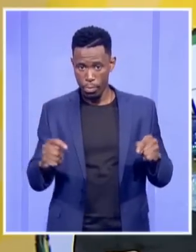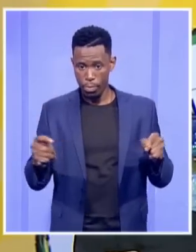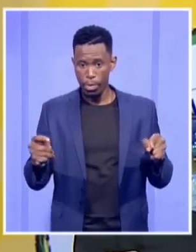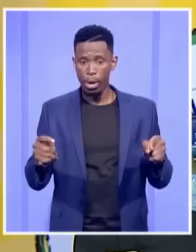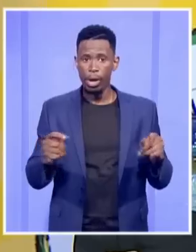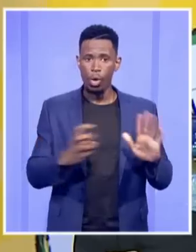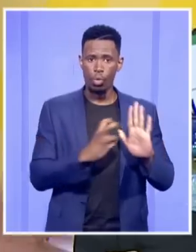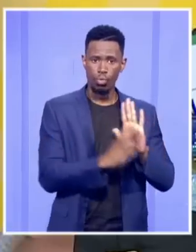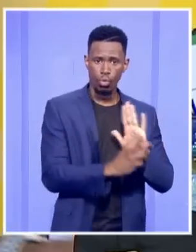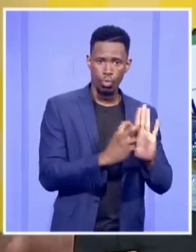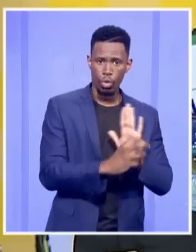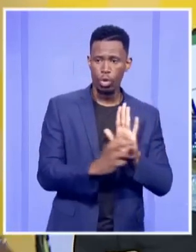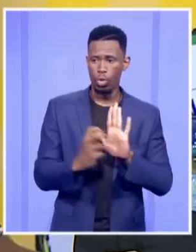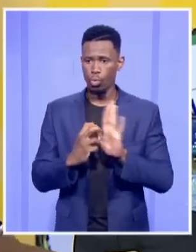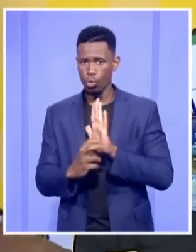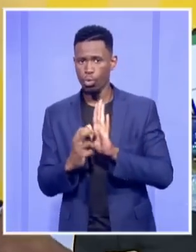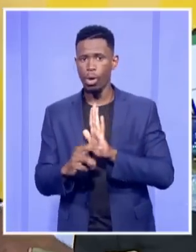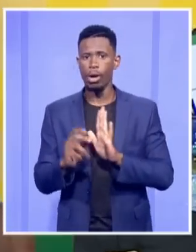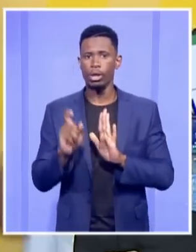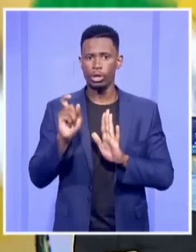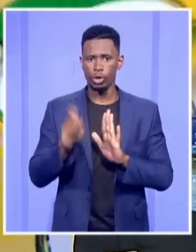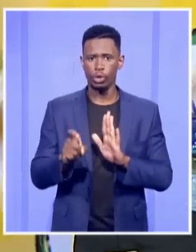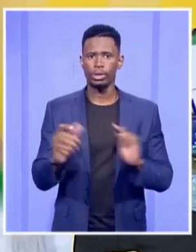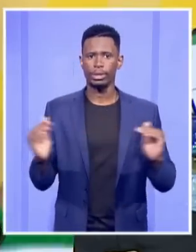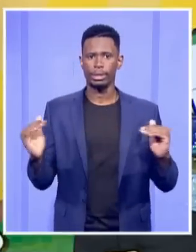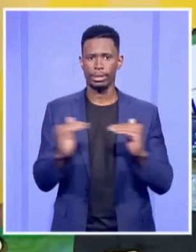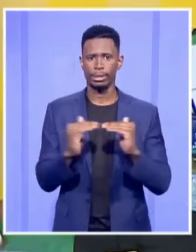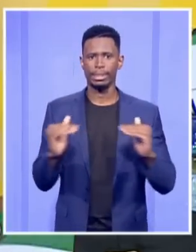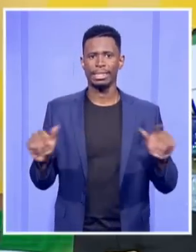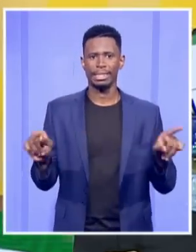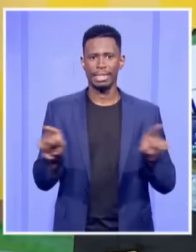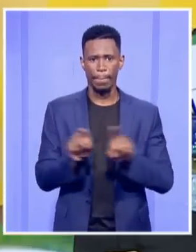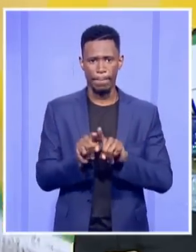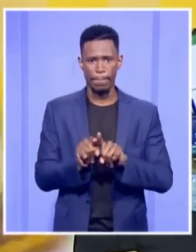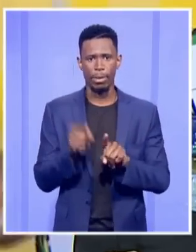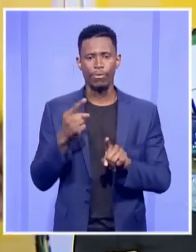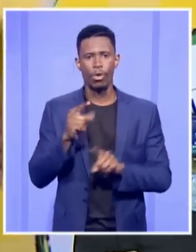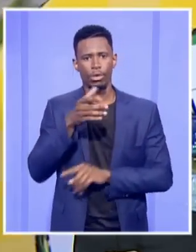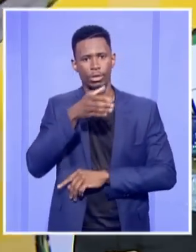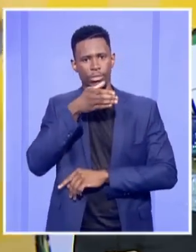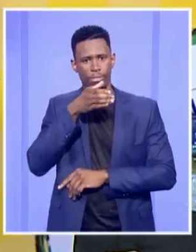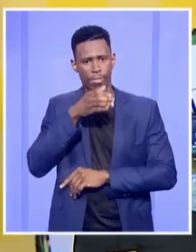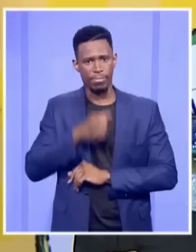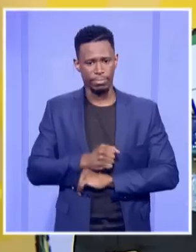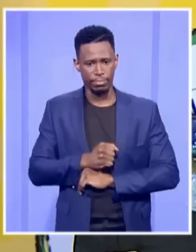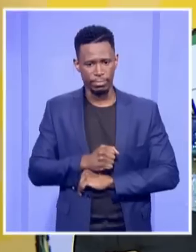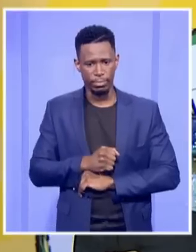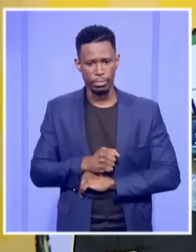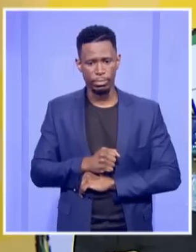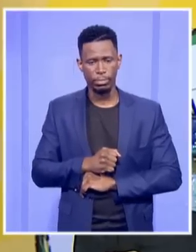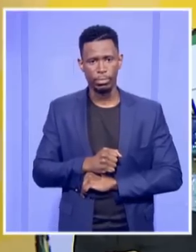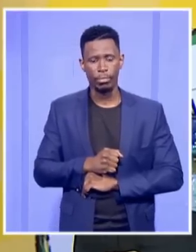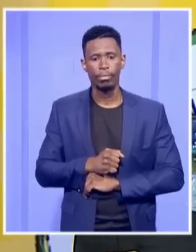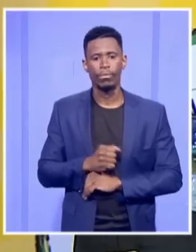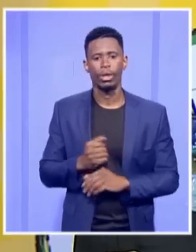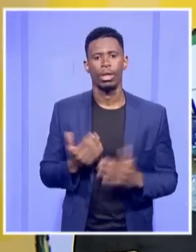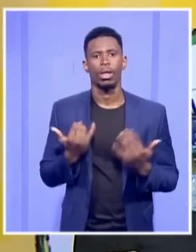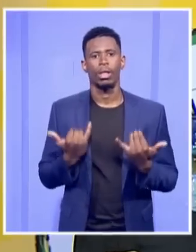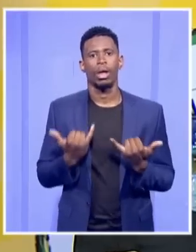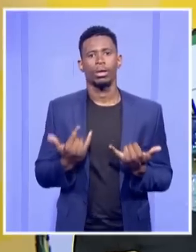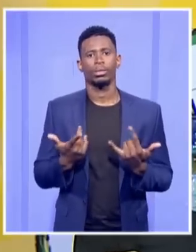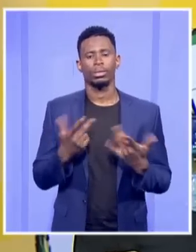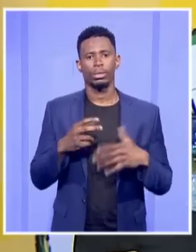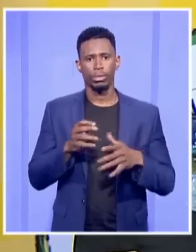So that is as far as the program is concerned. Now let's just deal with what is happening on day